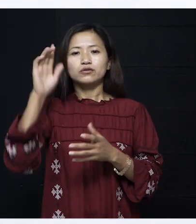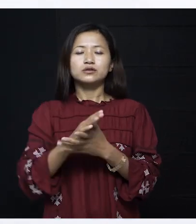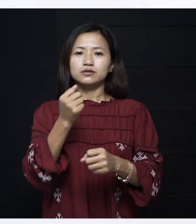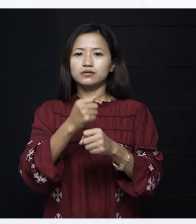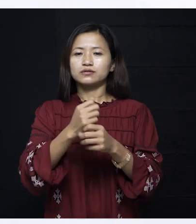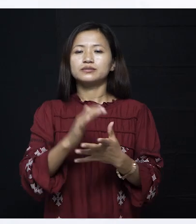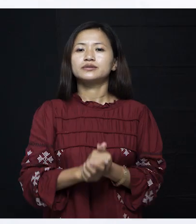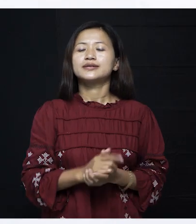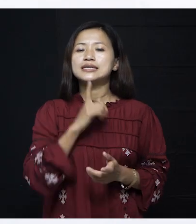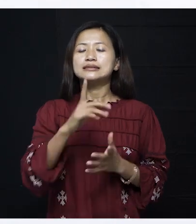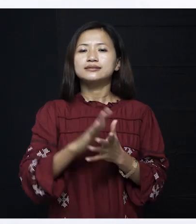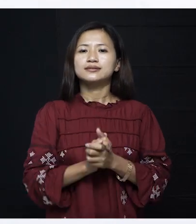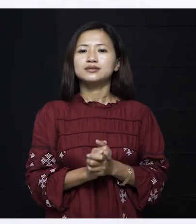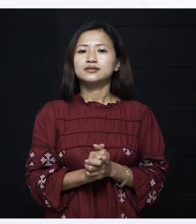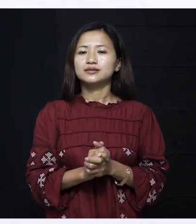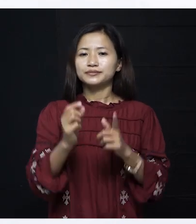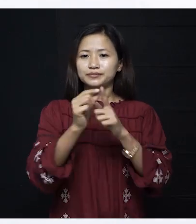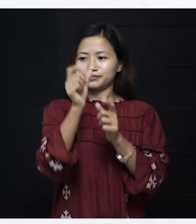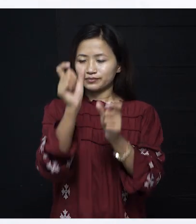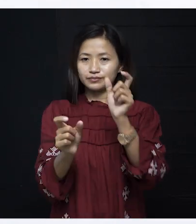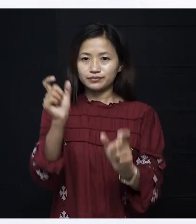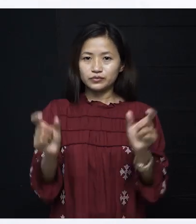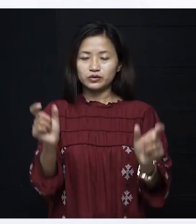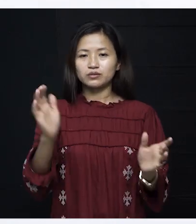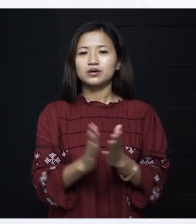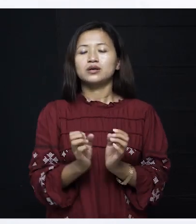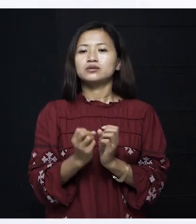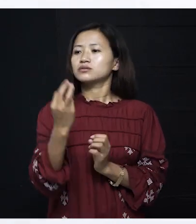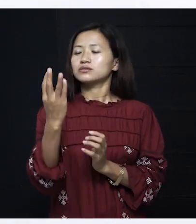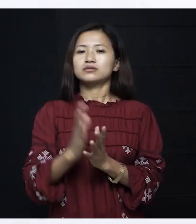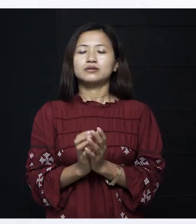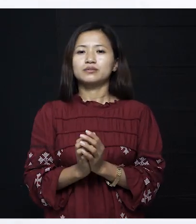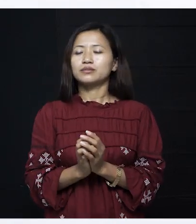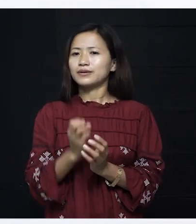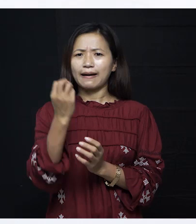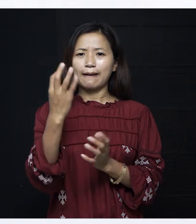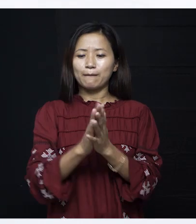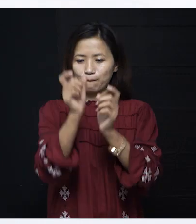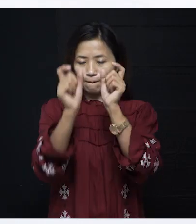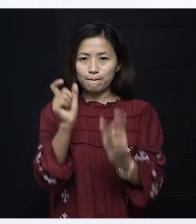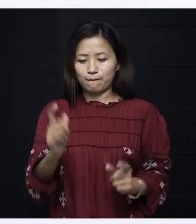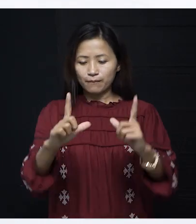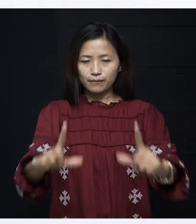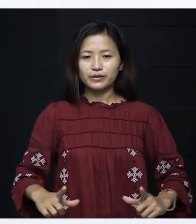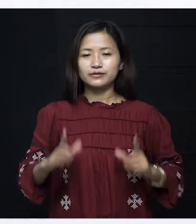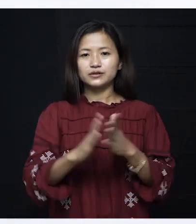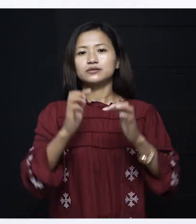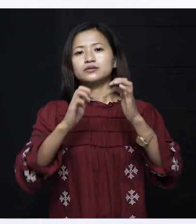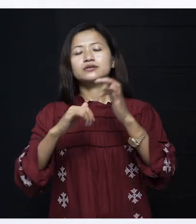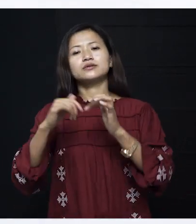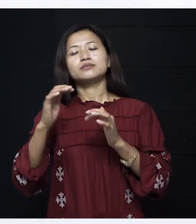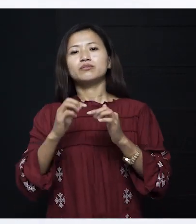Okay, so as I've said, population means the total number of people, okay, living in a political